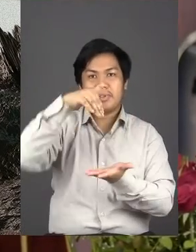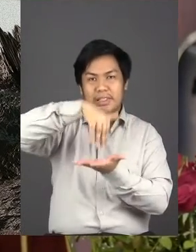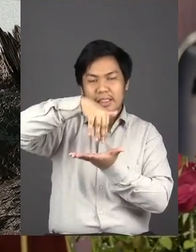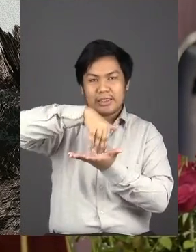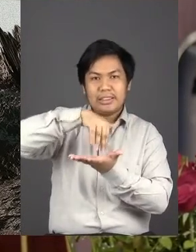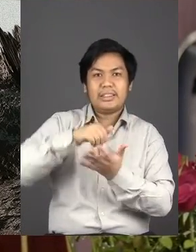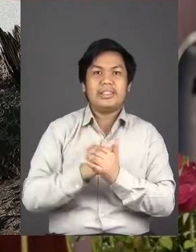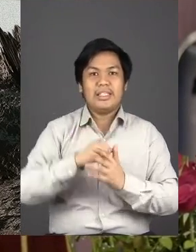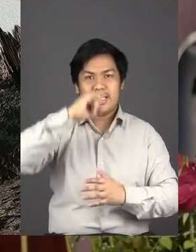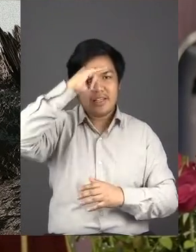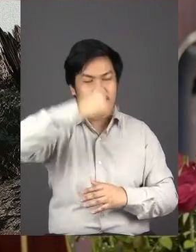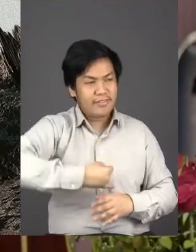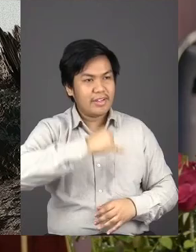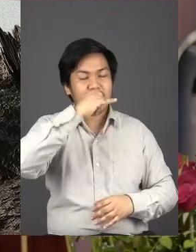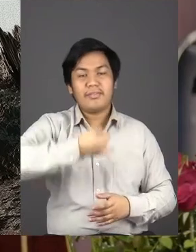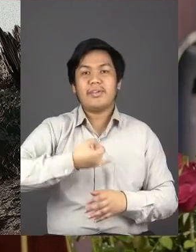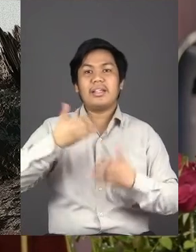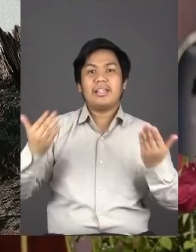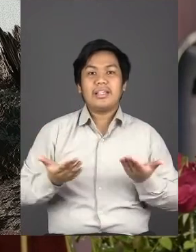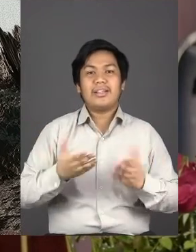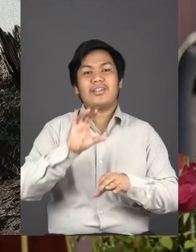Imbitahin natin sila dito sa ating church.